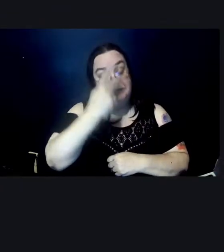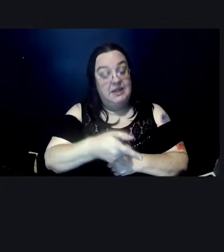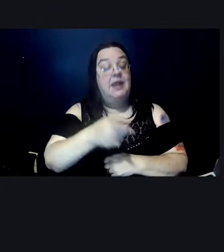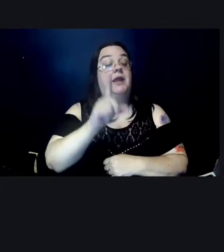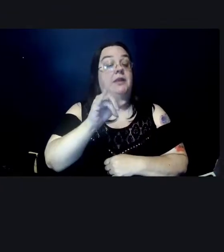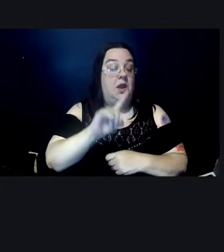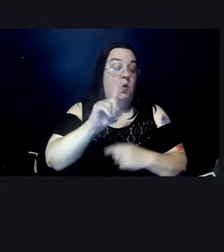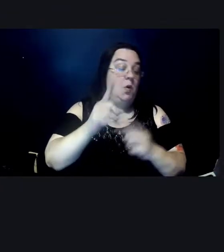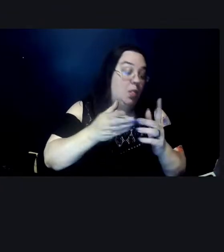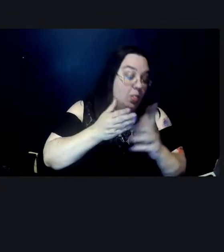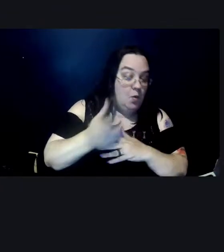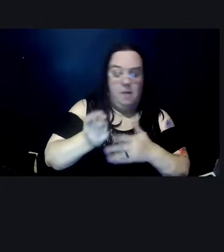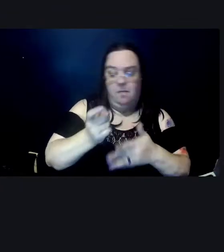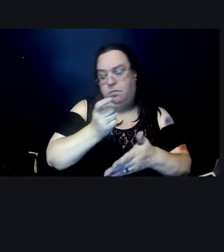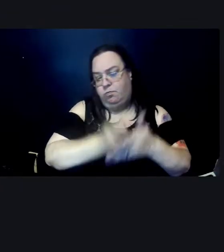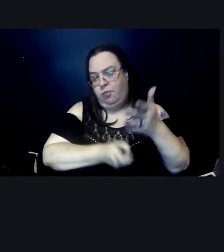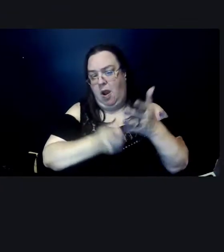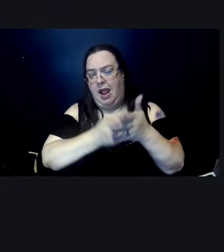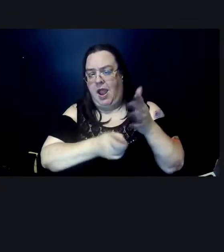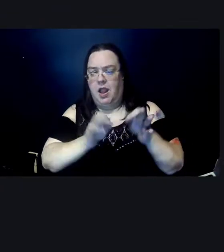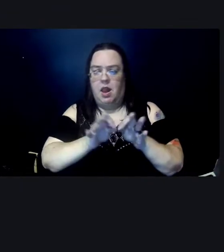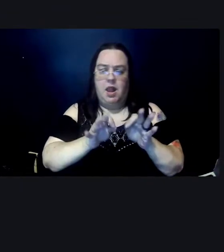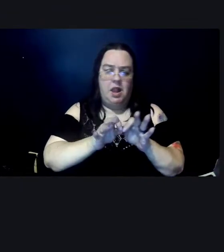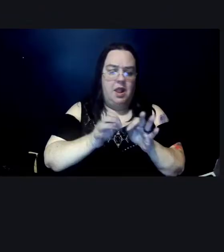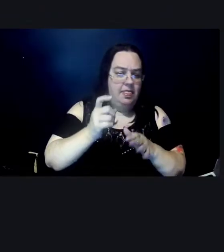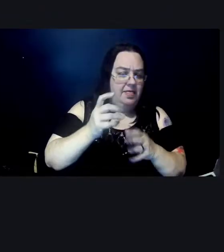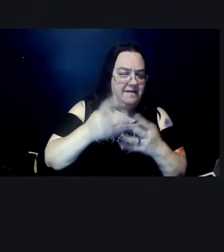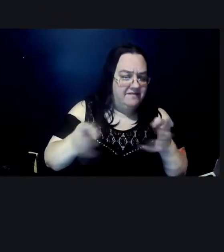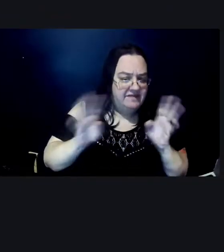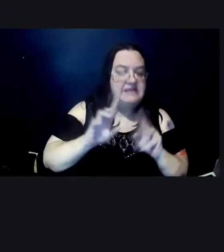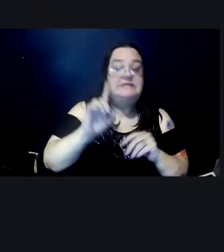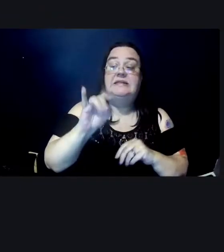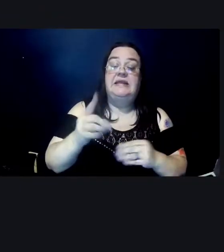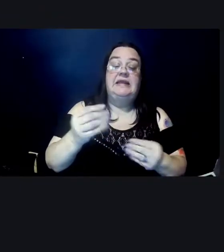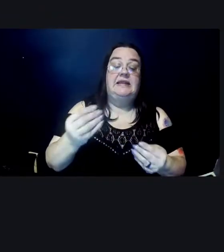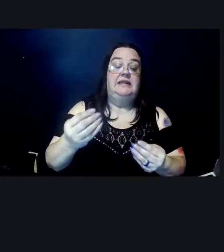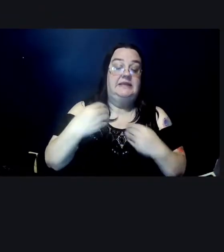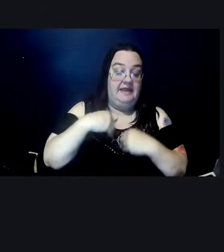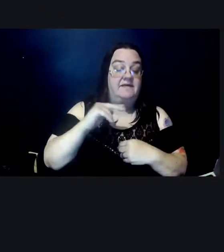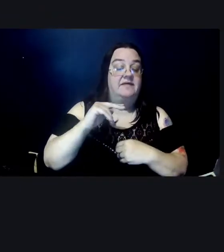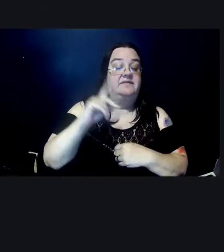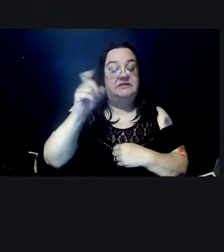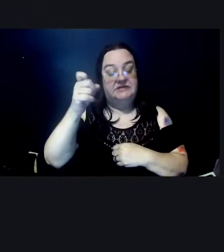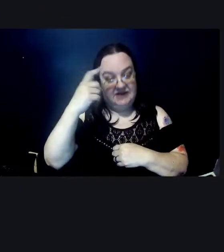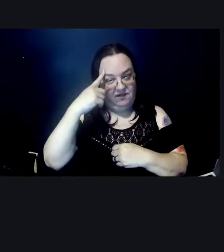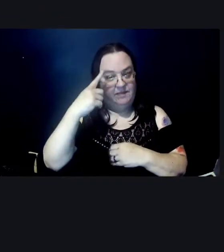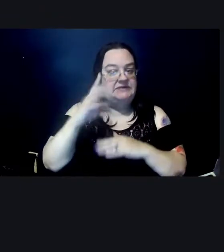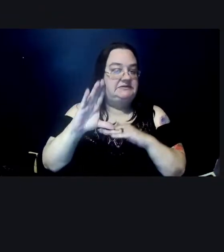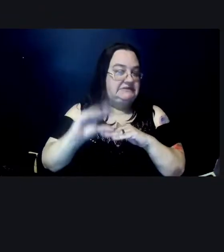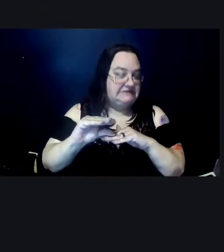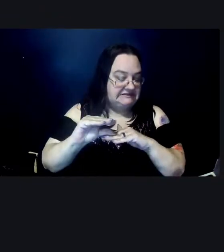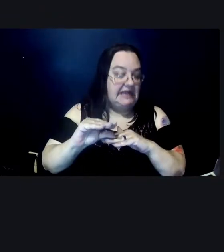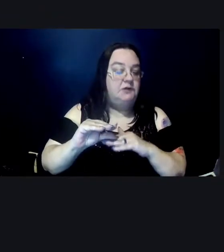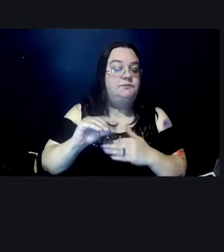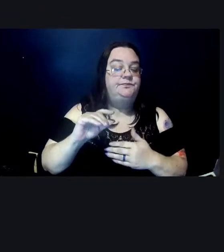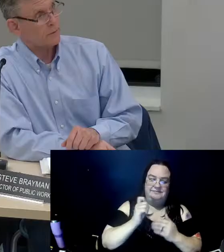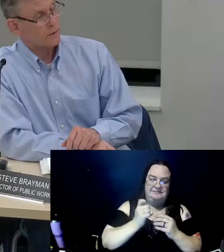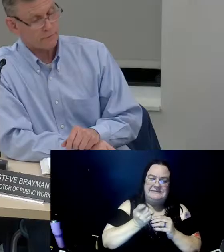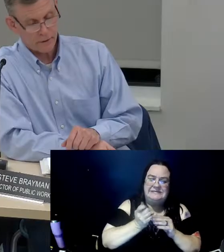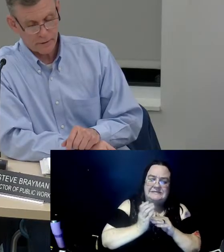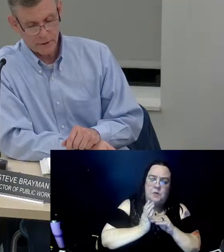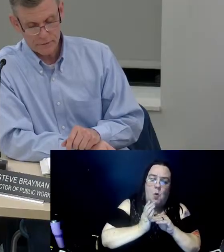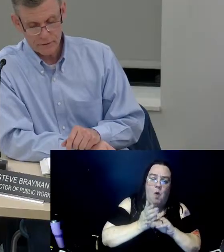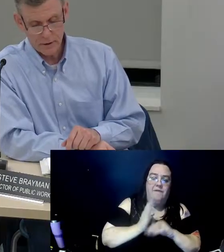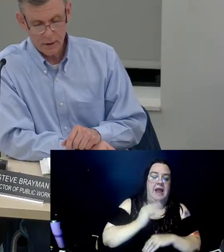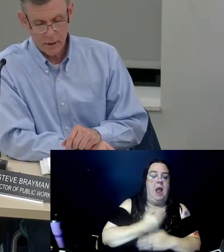the fence. They do give a government discount to us. It is just over our purchasing